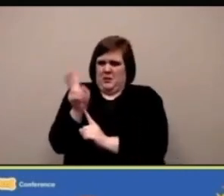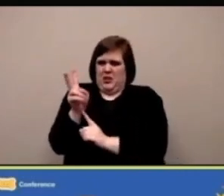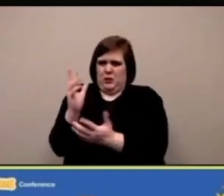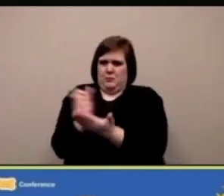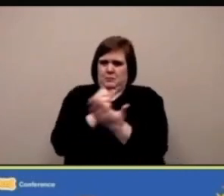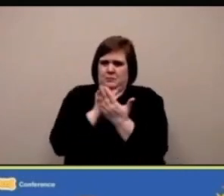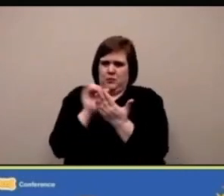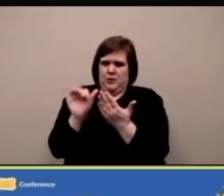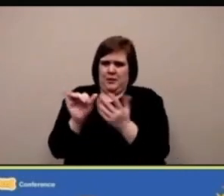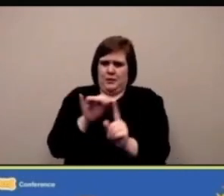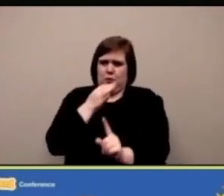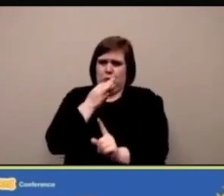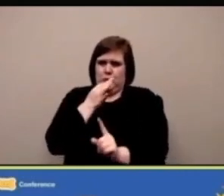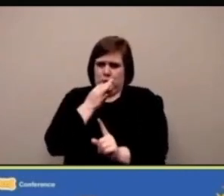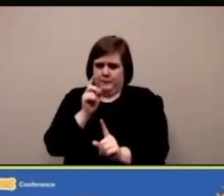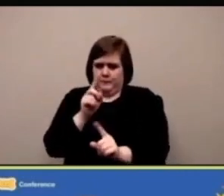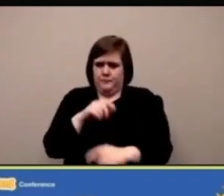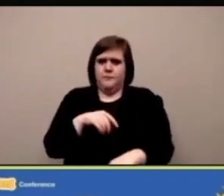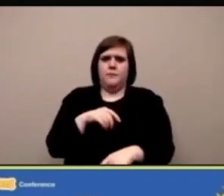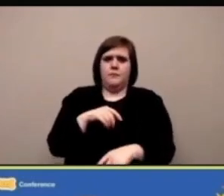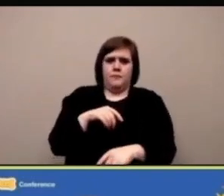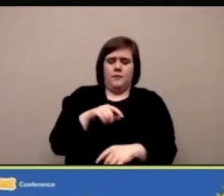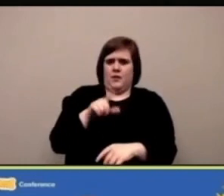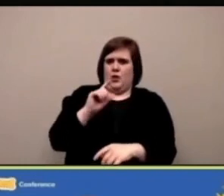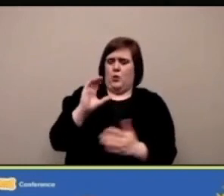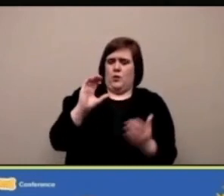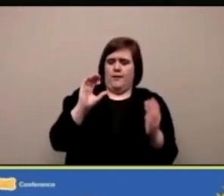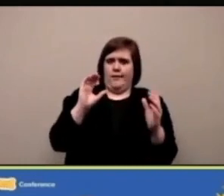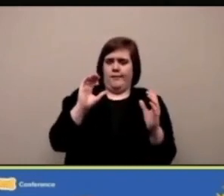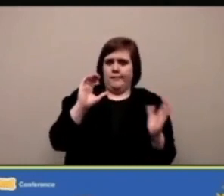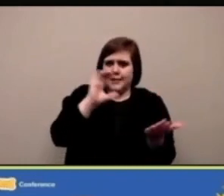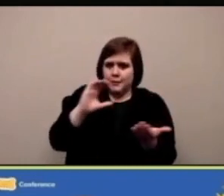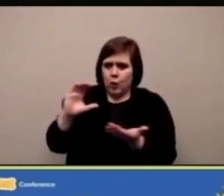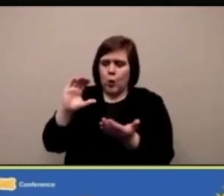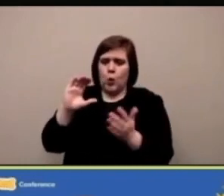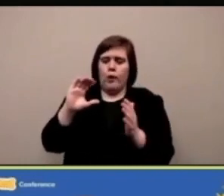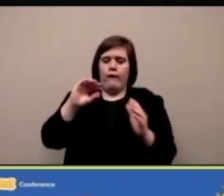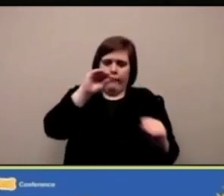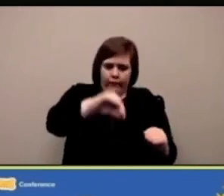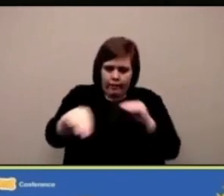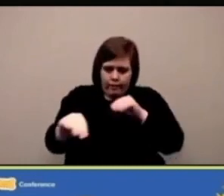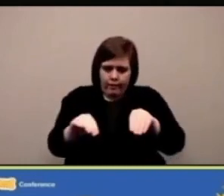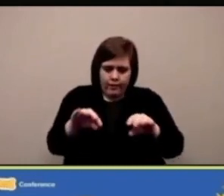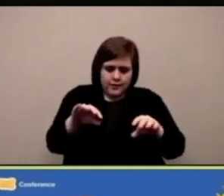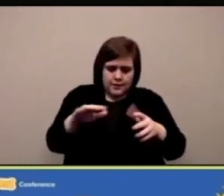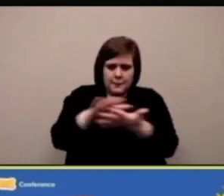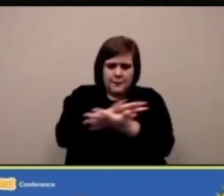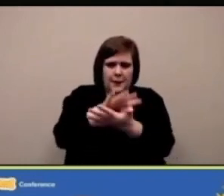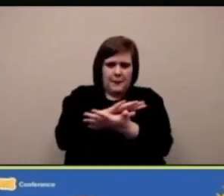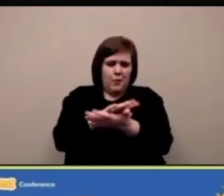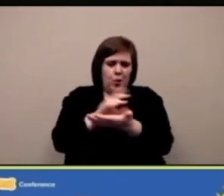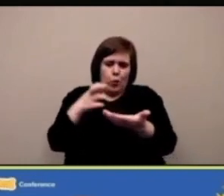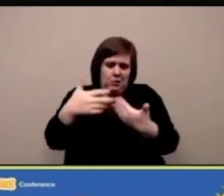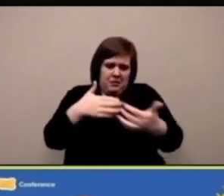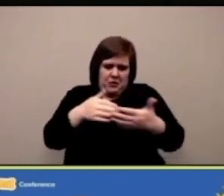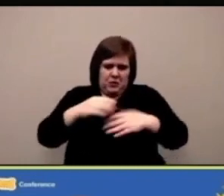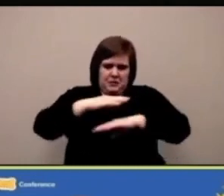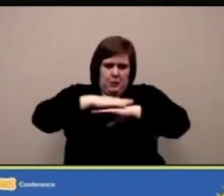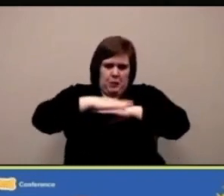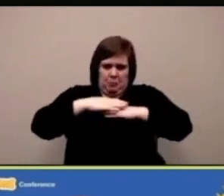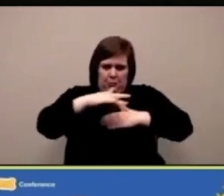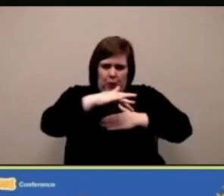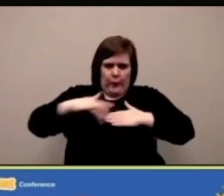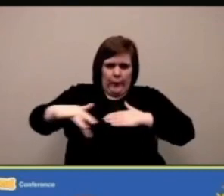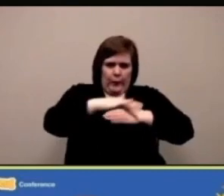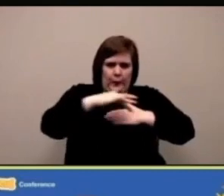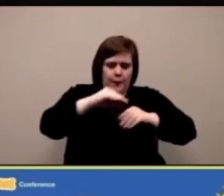minute, you're going to explore and make with it. So start moving the things around on a piece of construction paper or tabletop